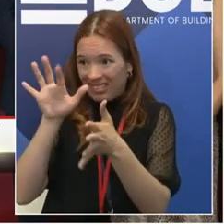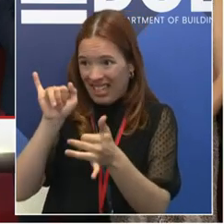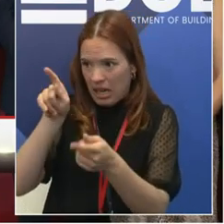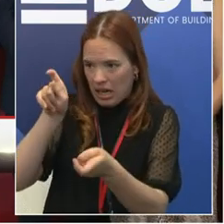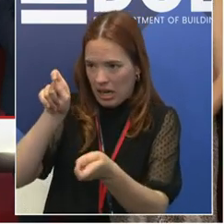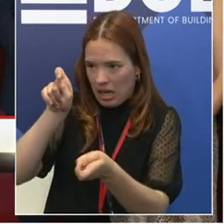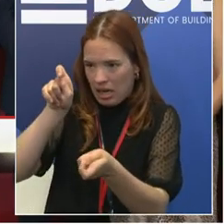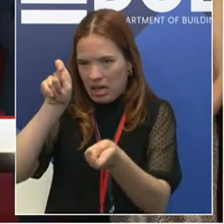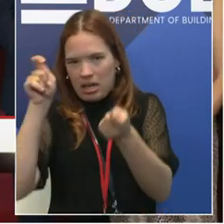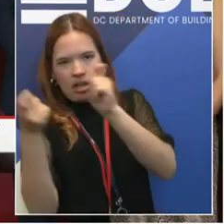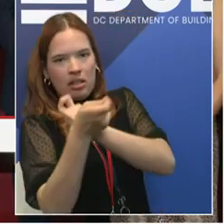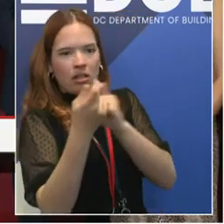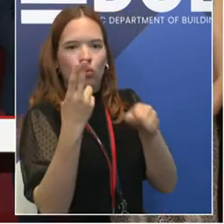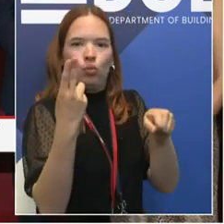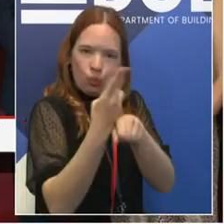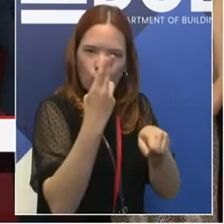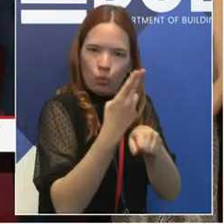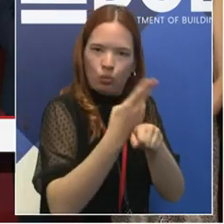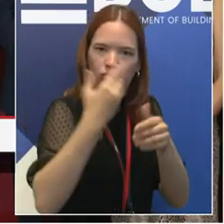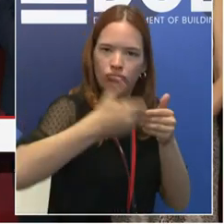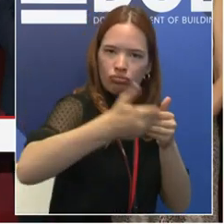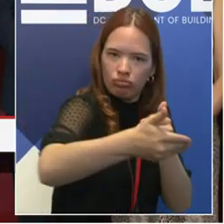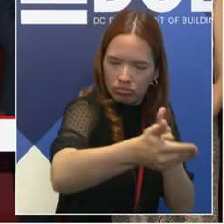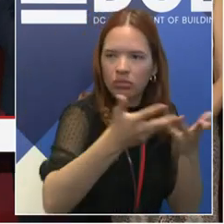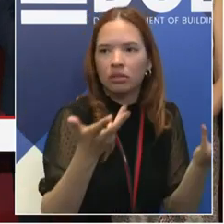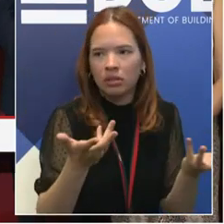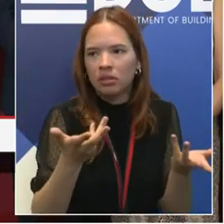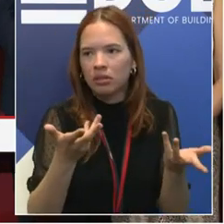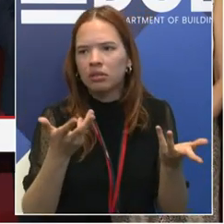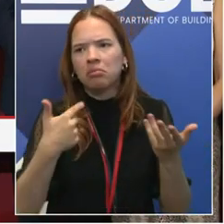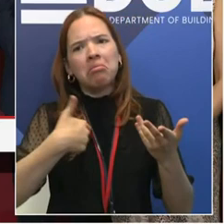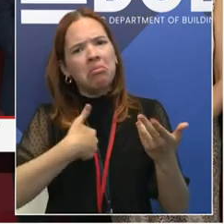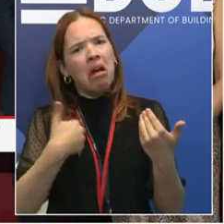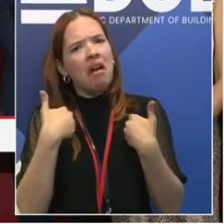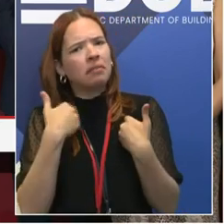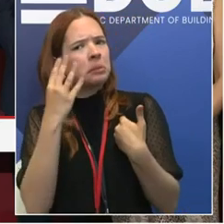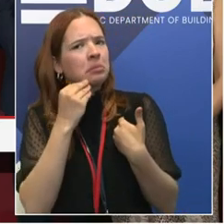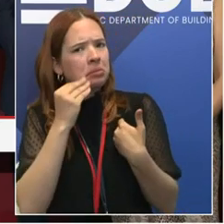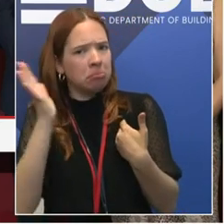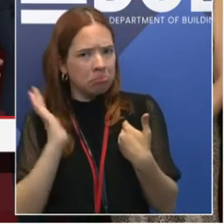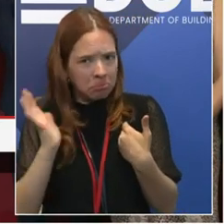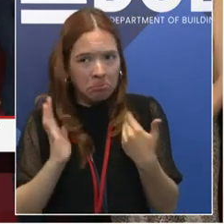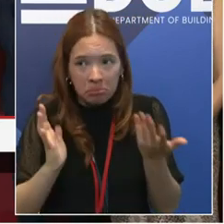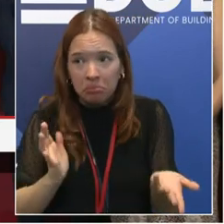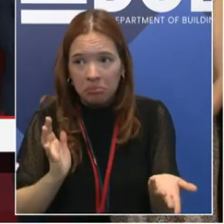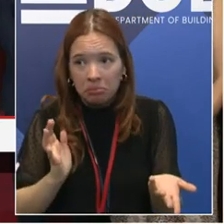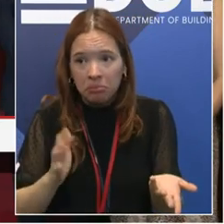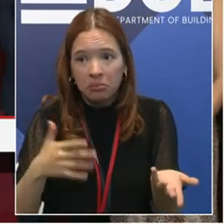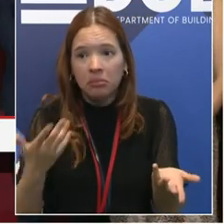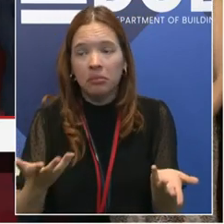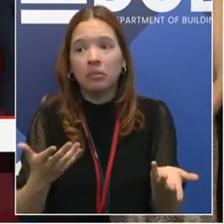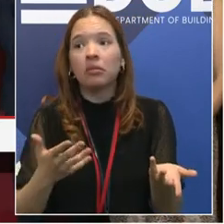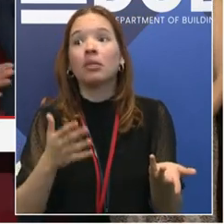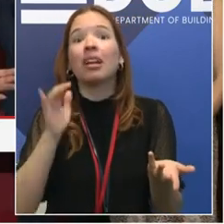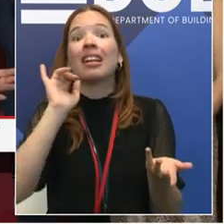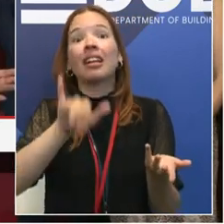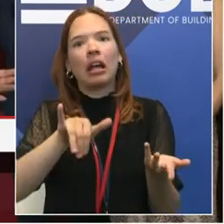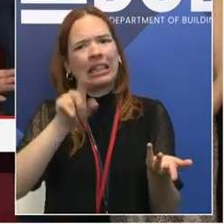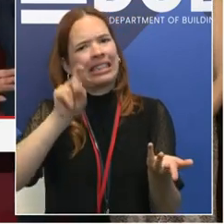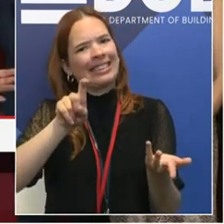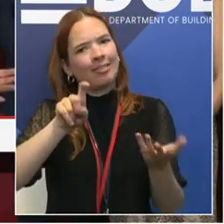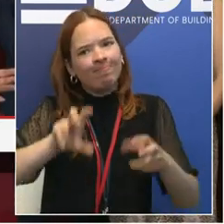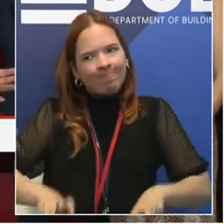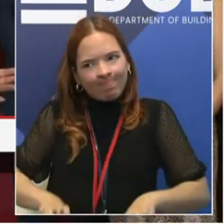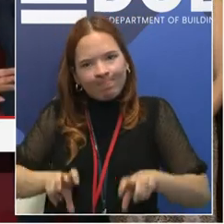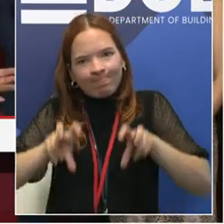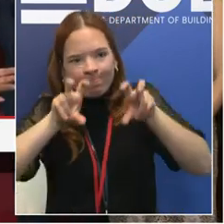want to continue to do that. But we know one other tool that we need is to make sure that we invest in turning those properties into